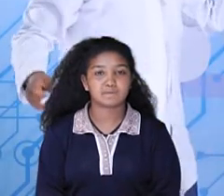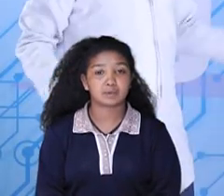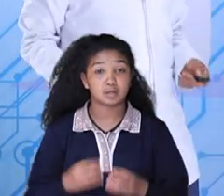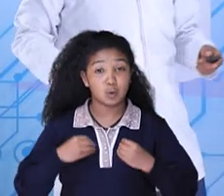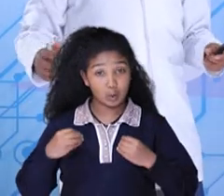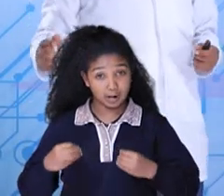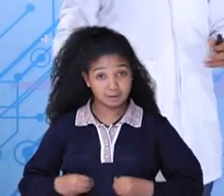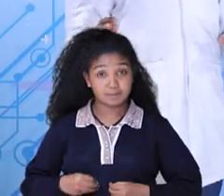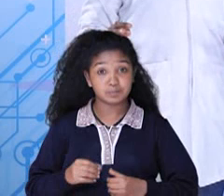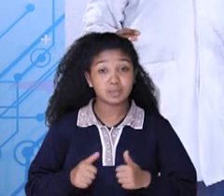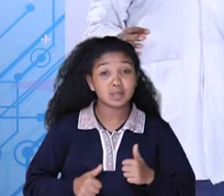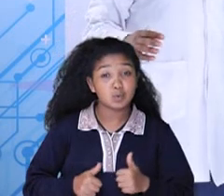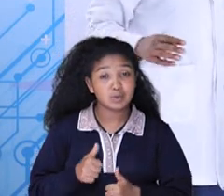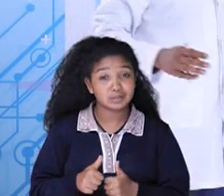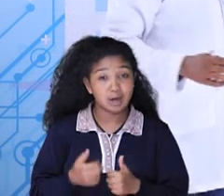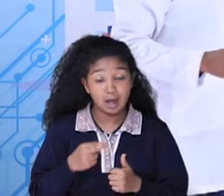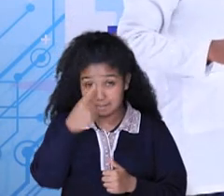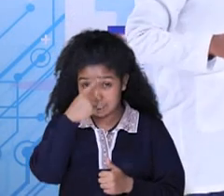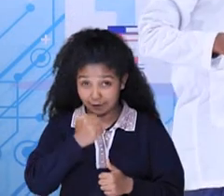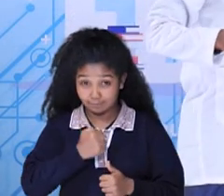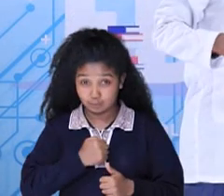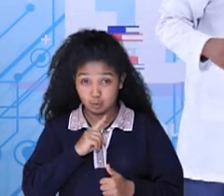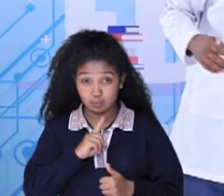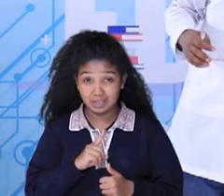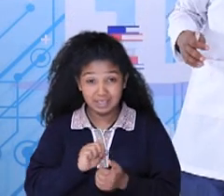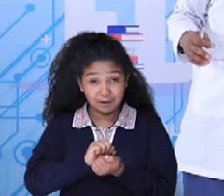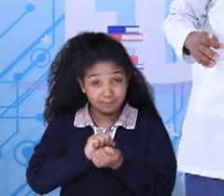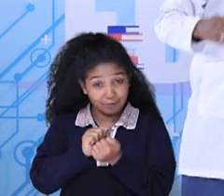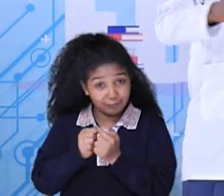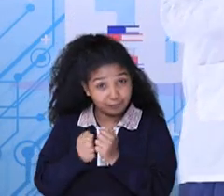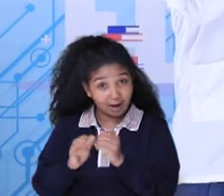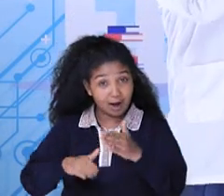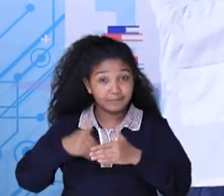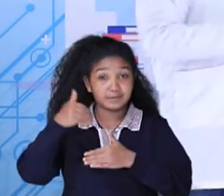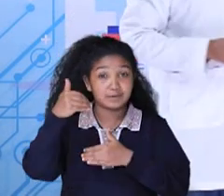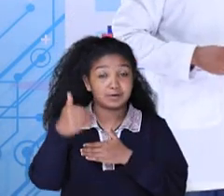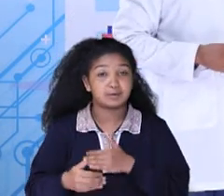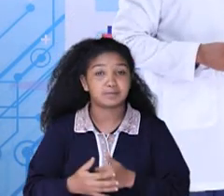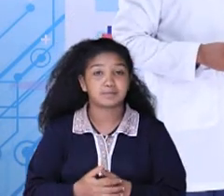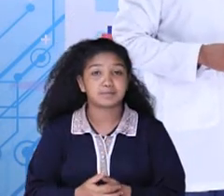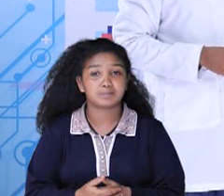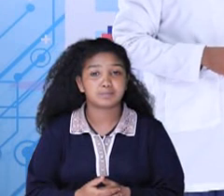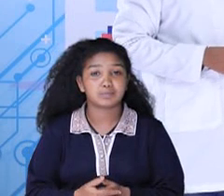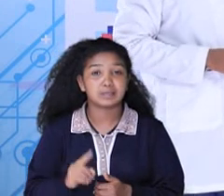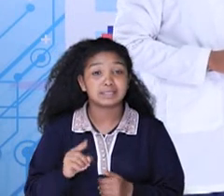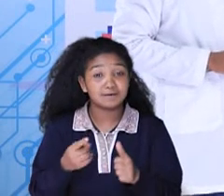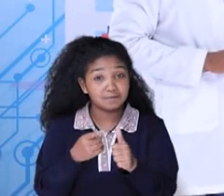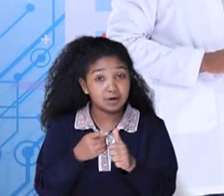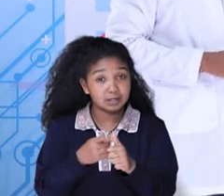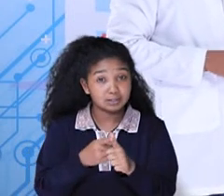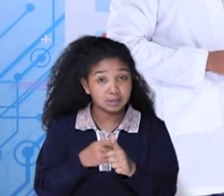The organisms which are believed to be evolved after the